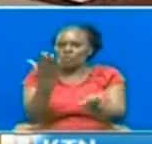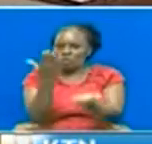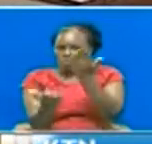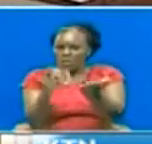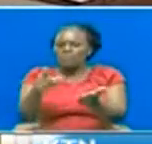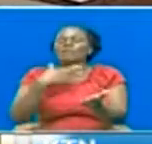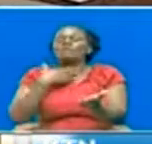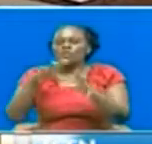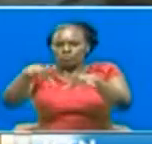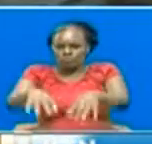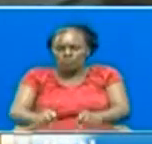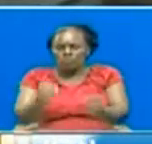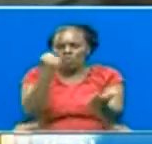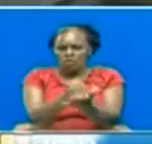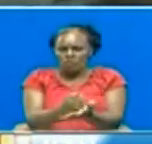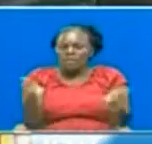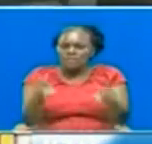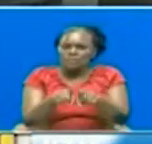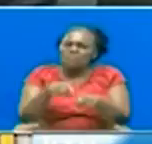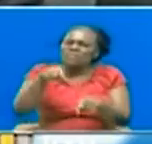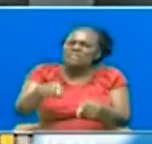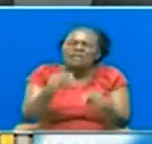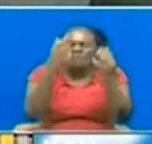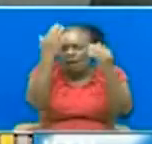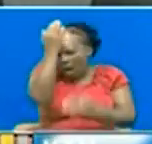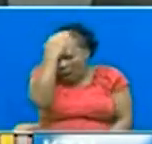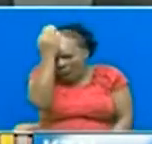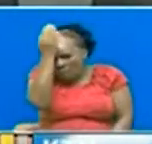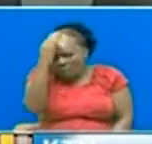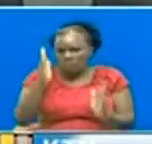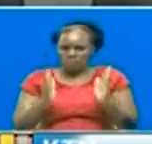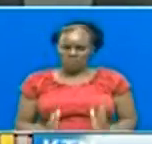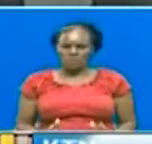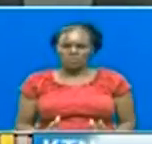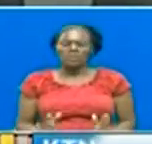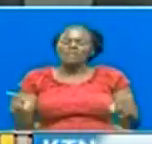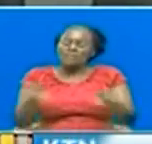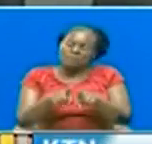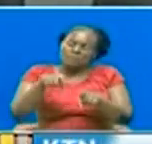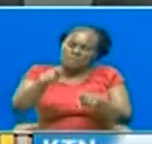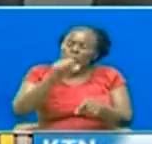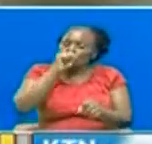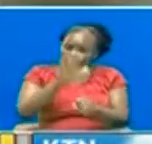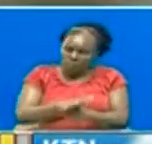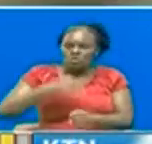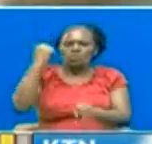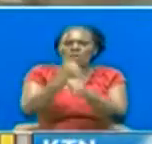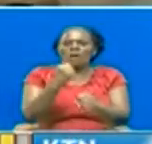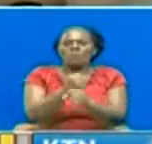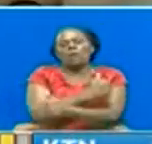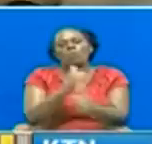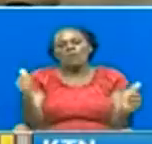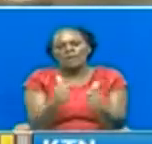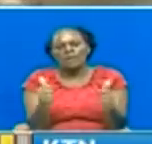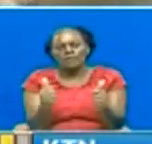he wants to succeed. He has also been described as soft and reserved. Boinet says he is equal to the task and will deliver. You as one who is